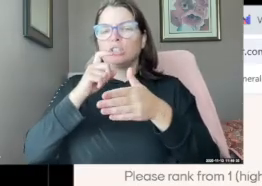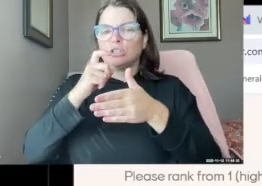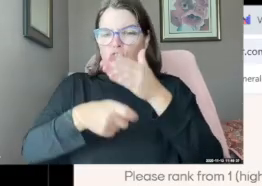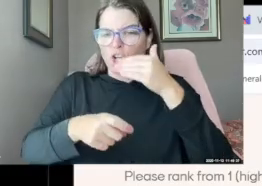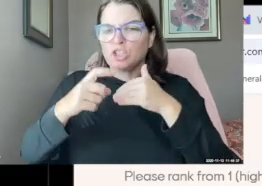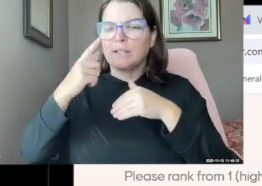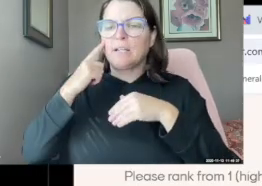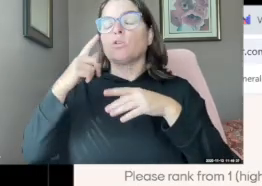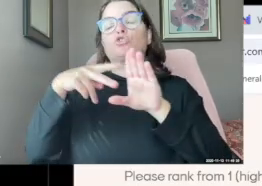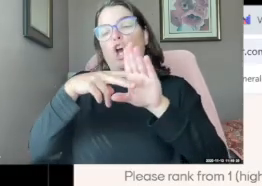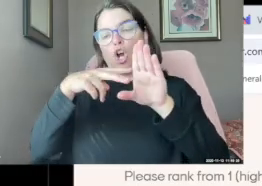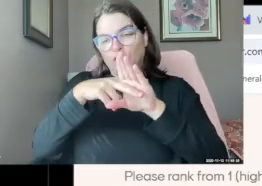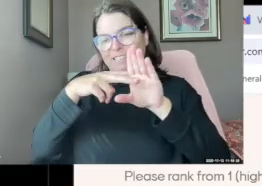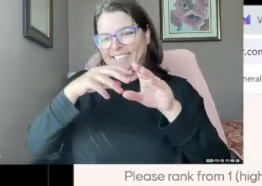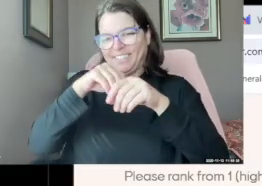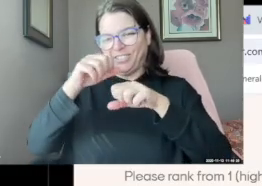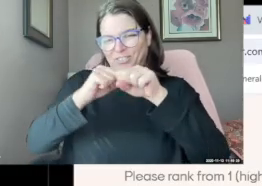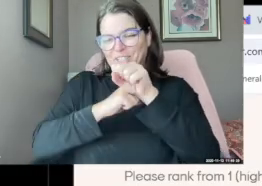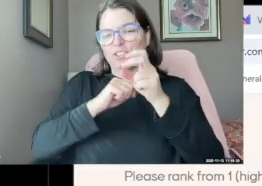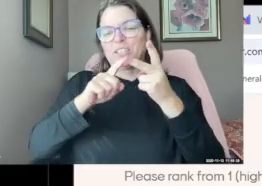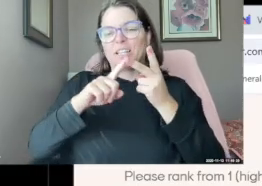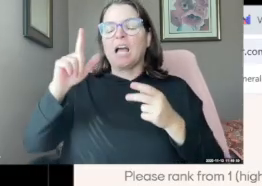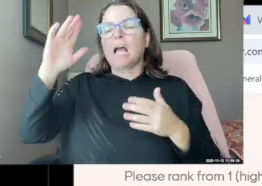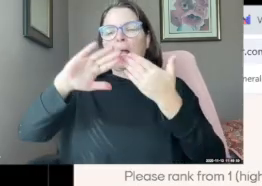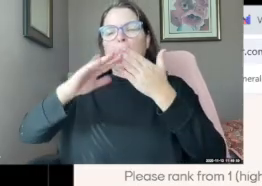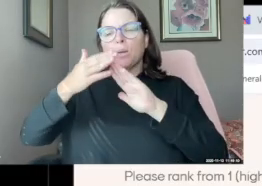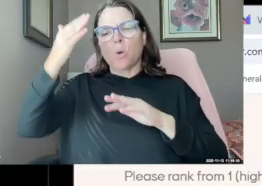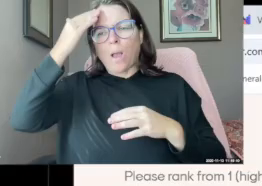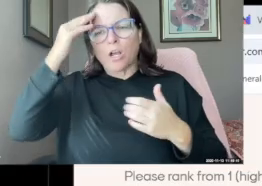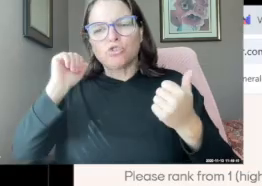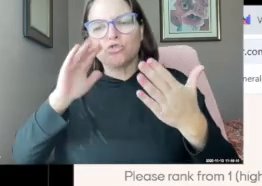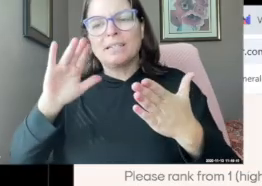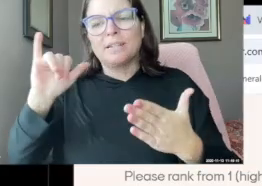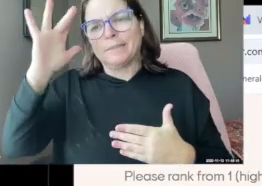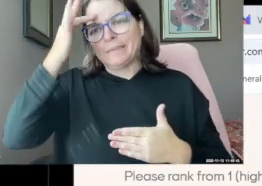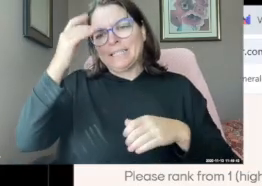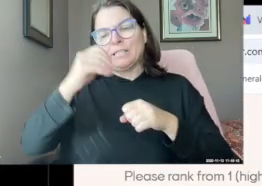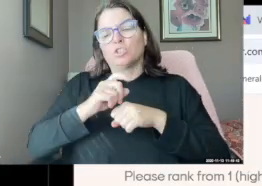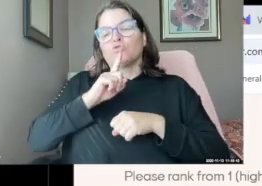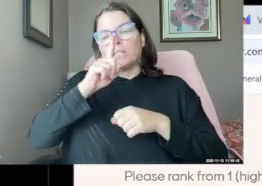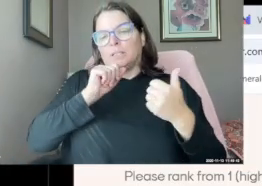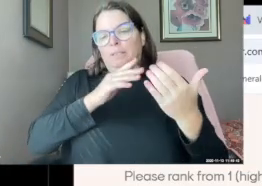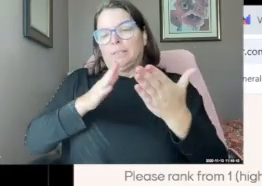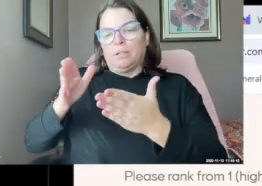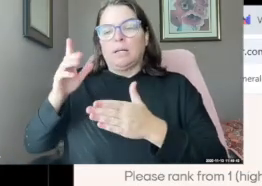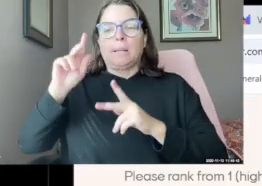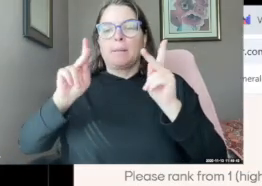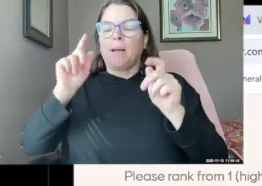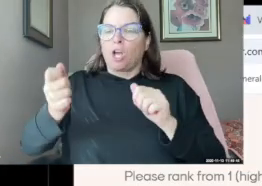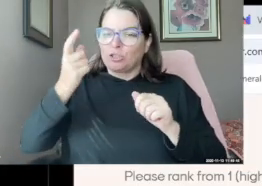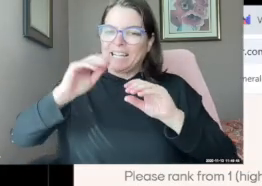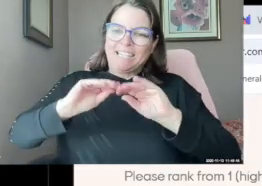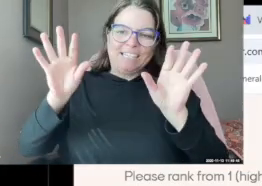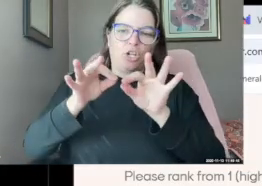around broken infrastructure, EV charging infrastructure, or community